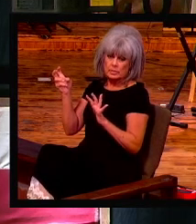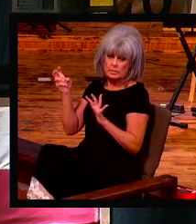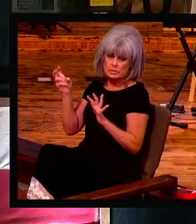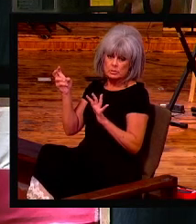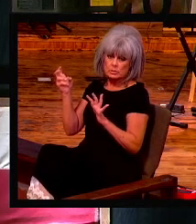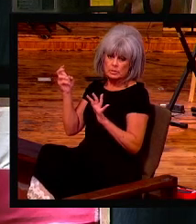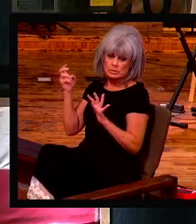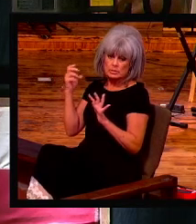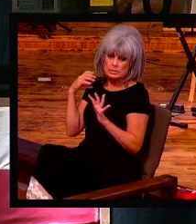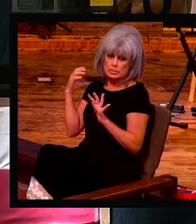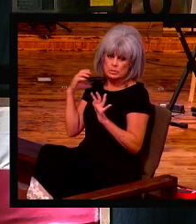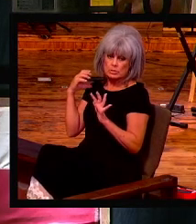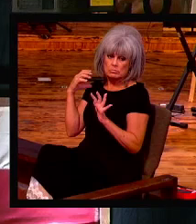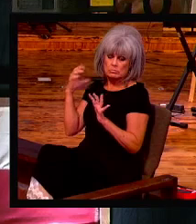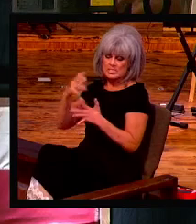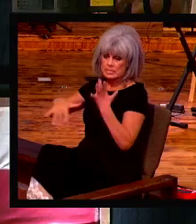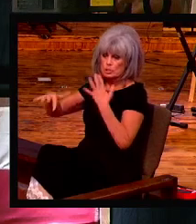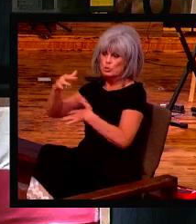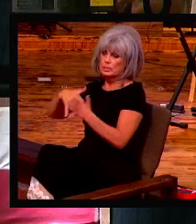going.